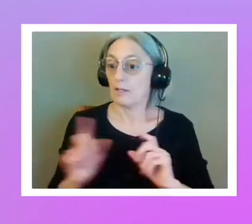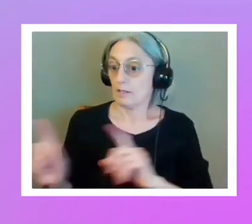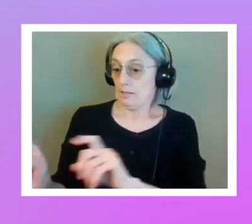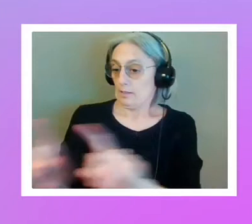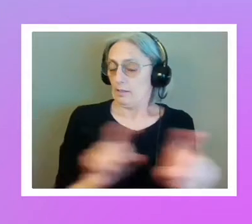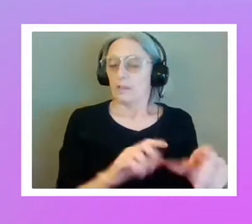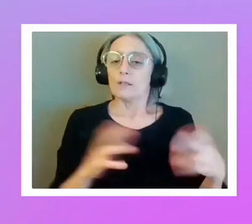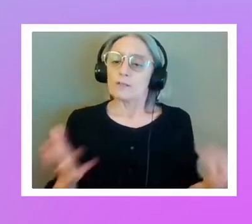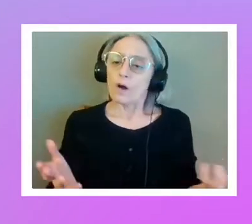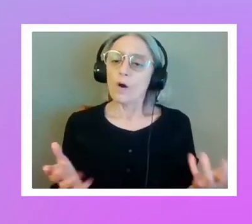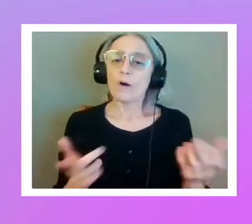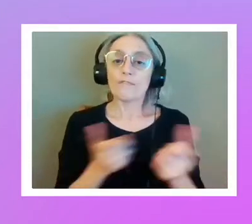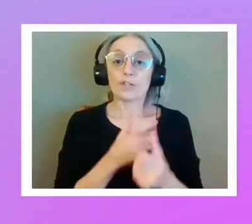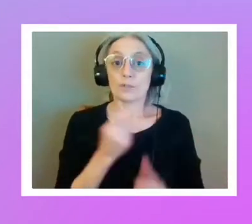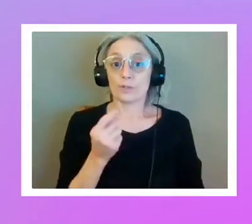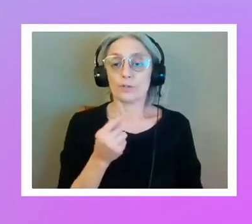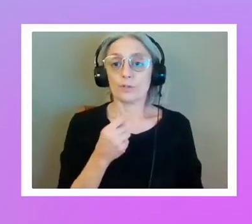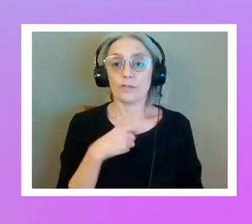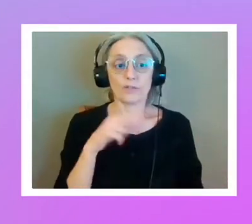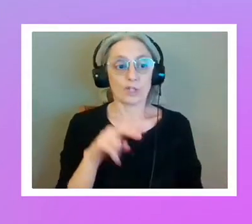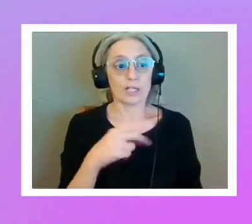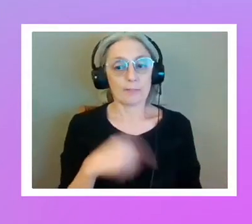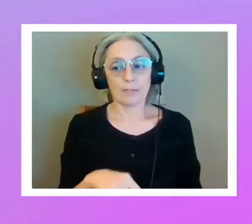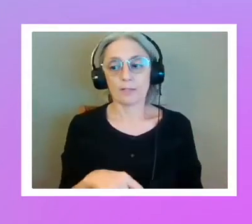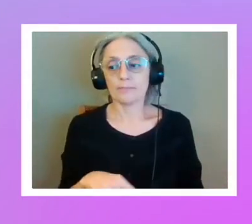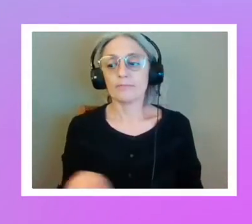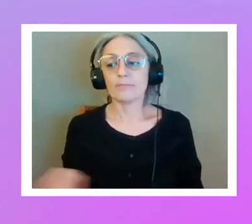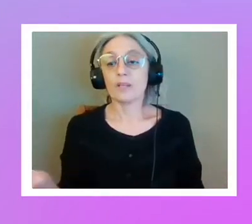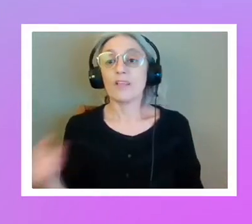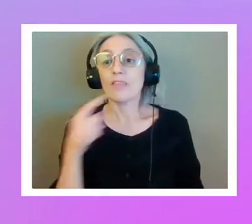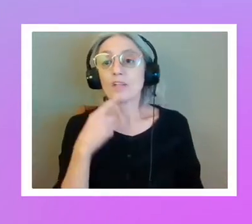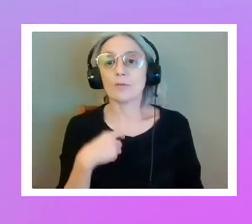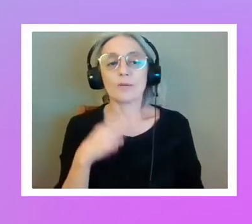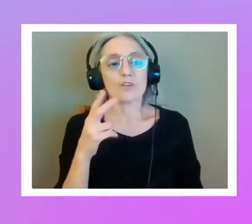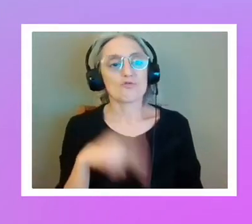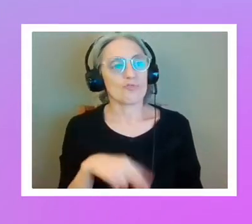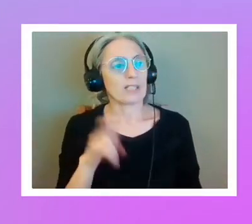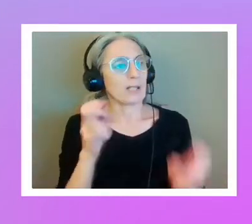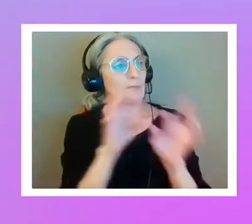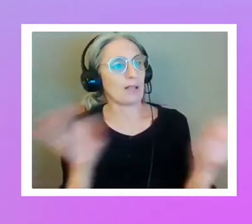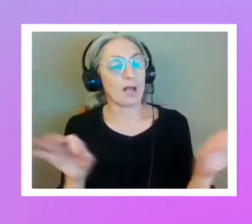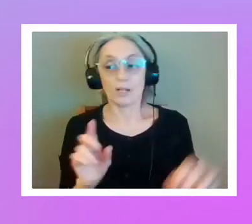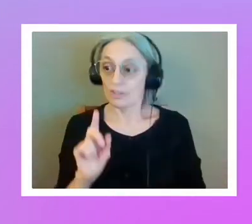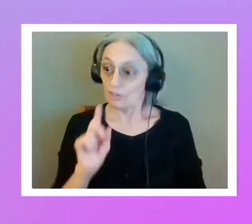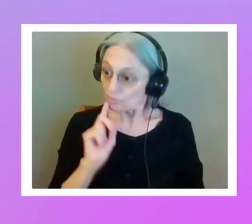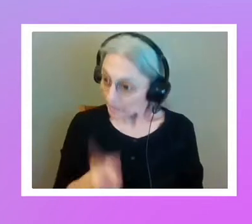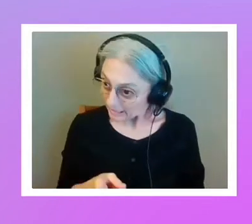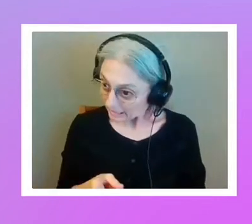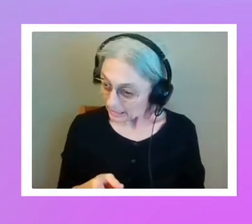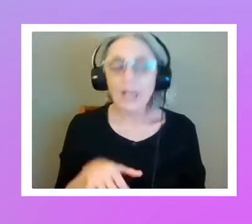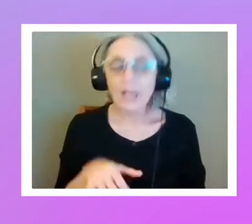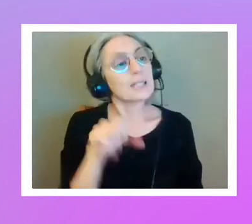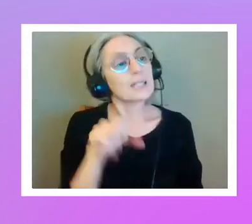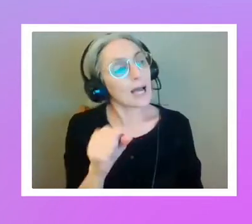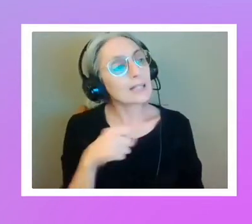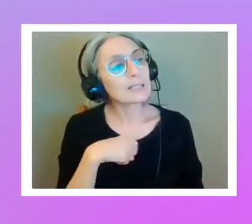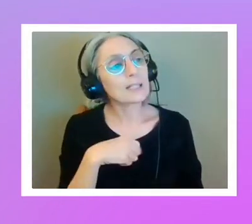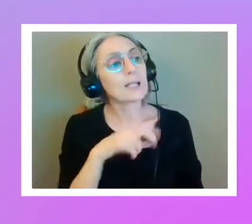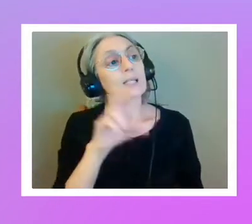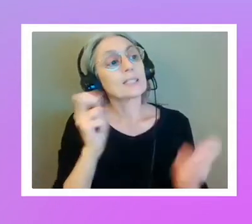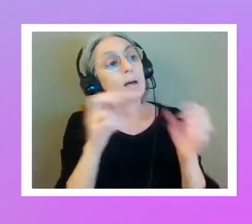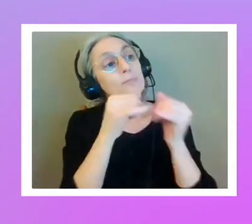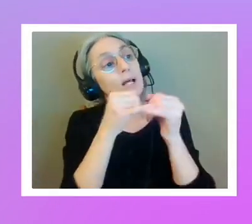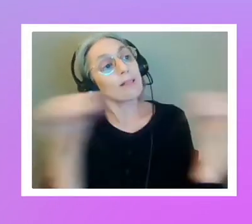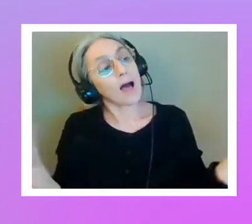so the first thing you do when you go to an email, they said, I read the subject line. I said, oh, really? I read the subject